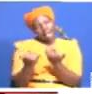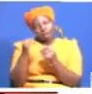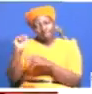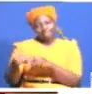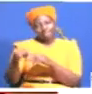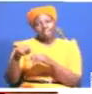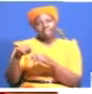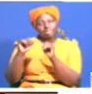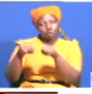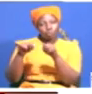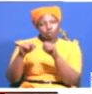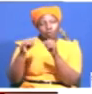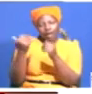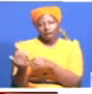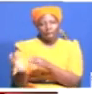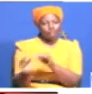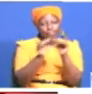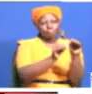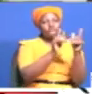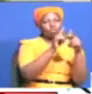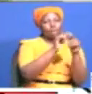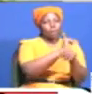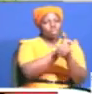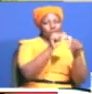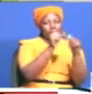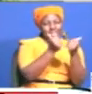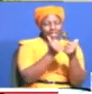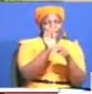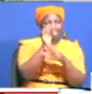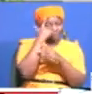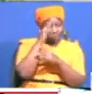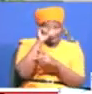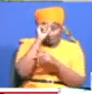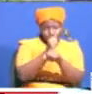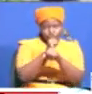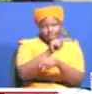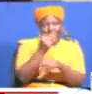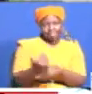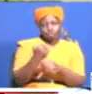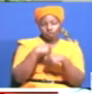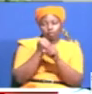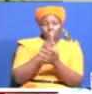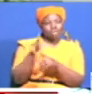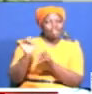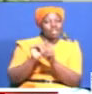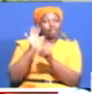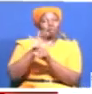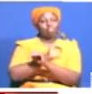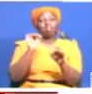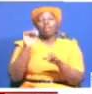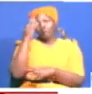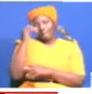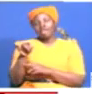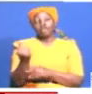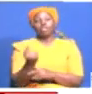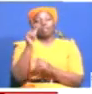we will be seeking that and the government to protect this particular child so that she will not be exposed. She was the only person who was at the